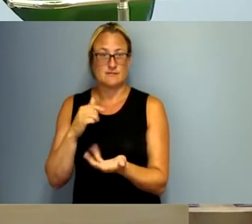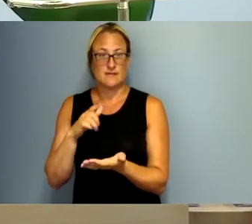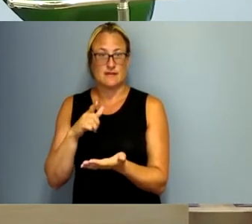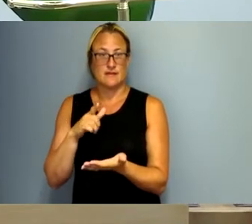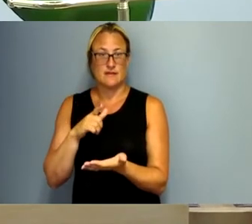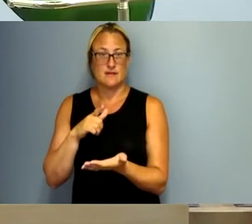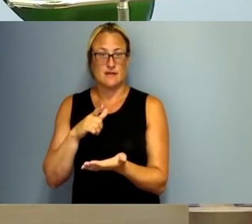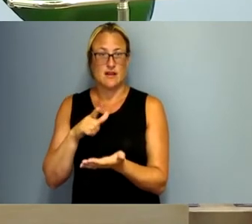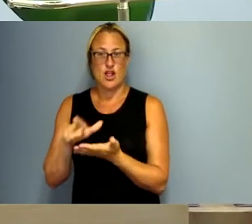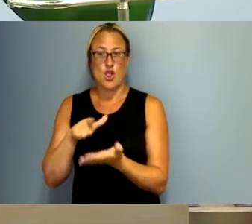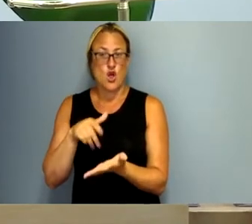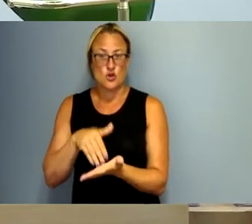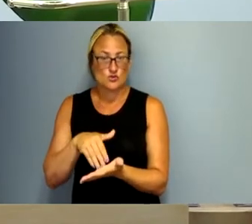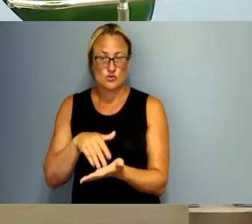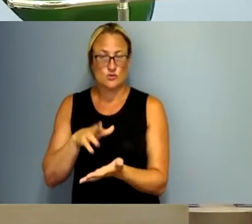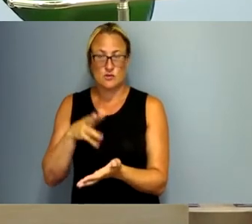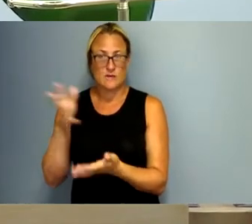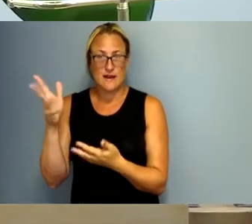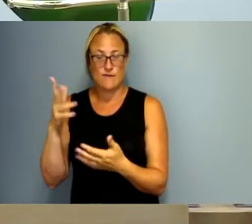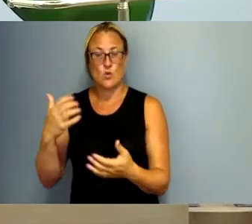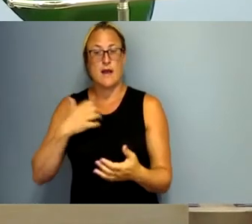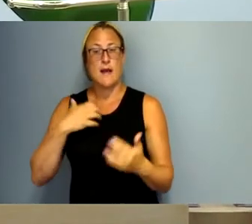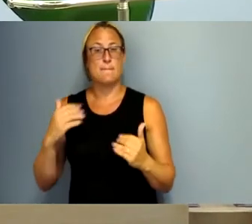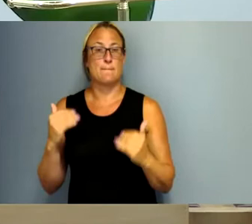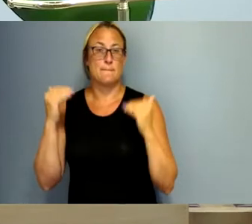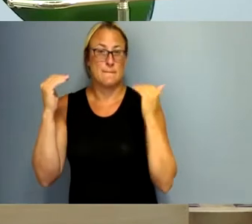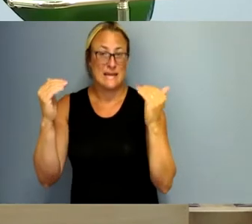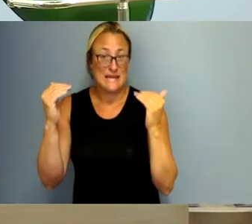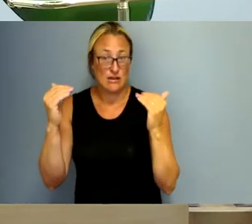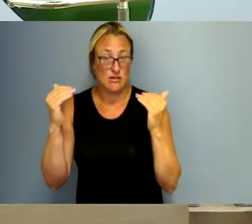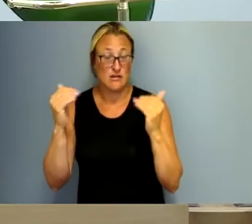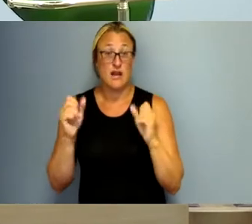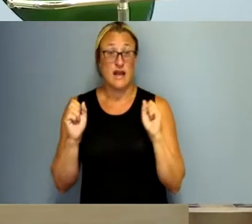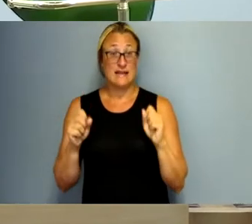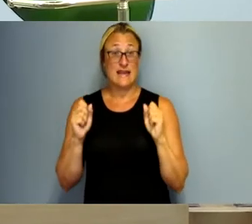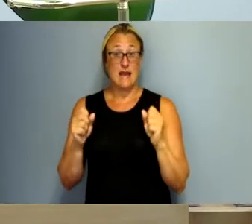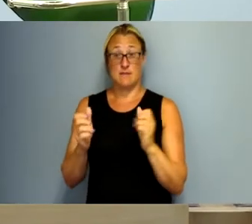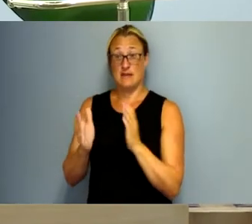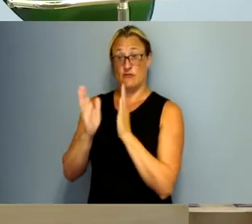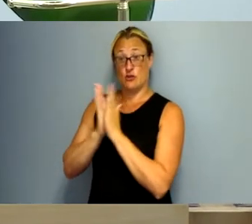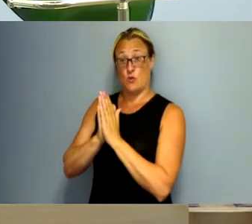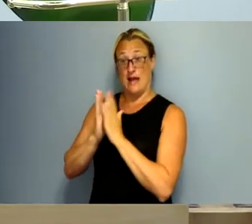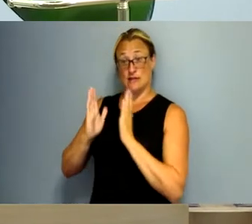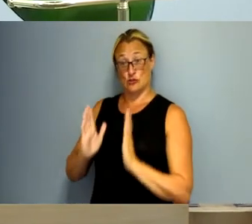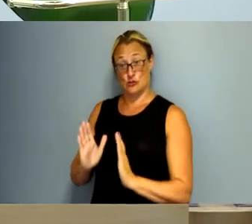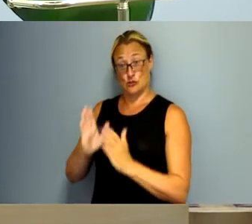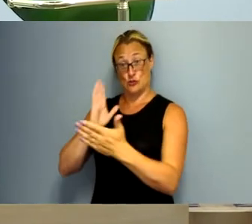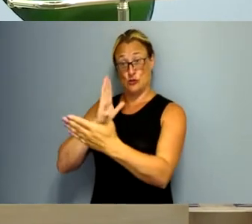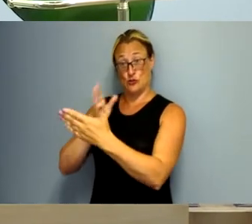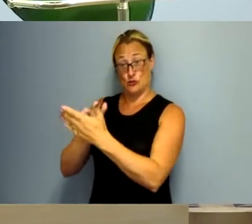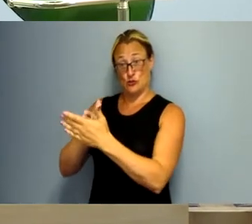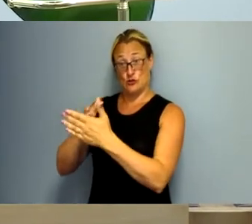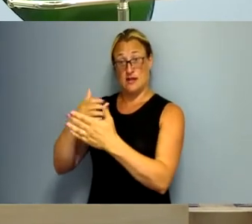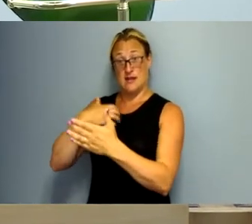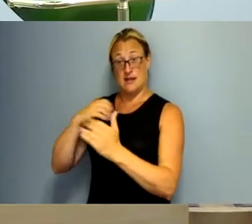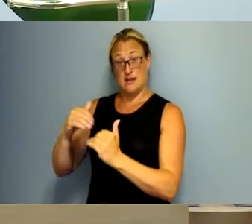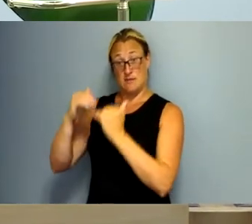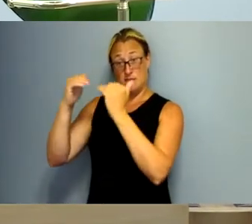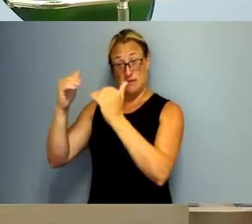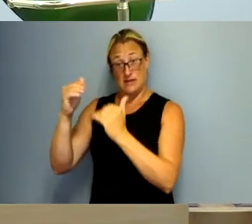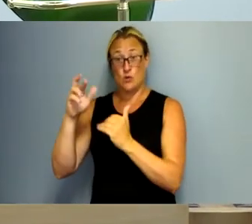an appeal, whether you're the requester or the entity who's being requested, that you can file an